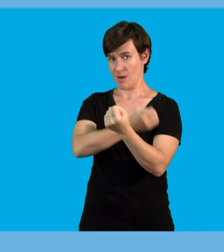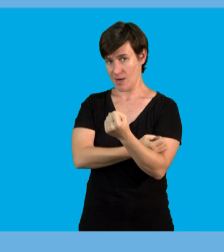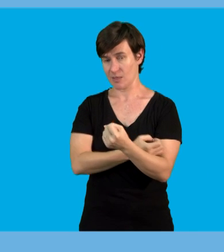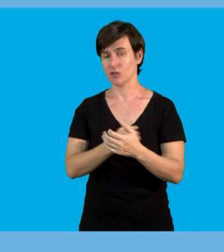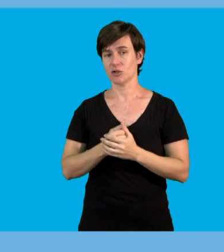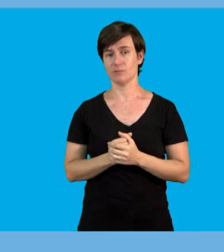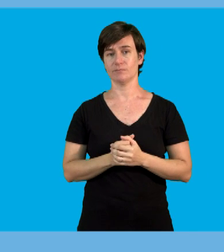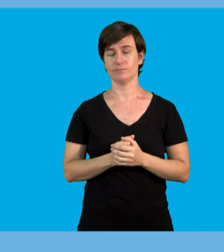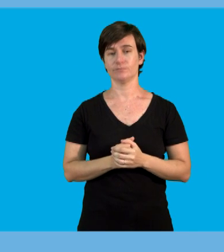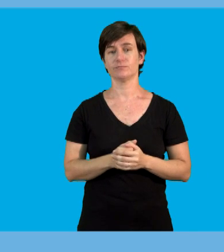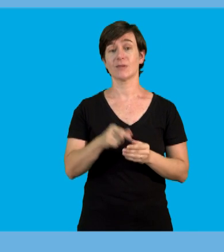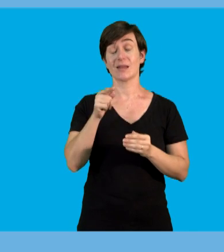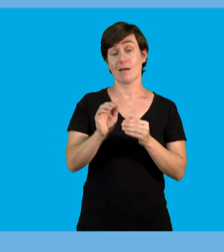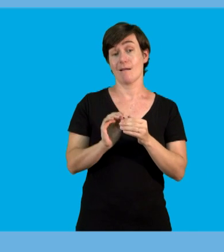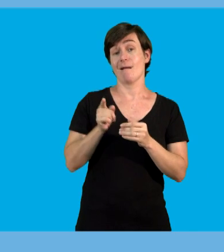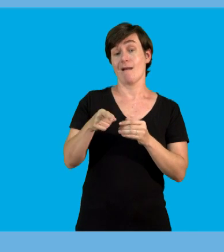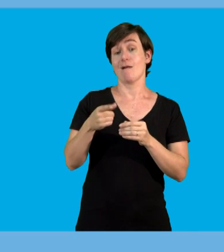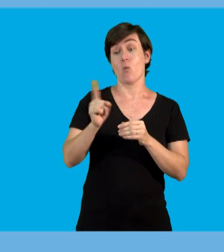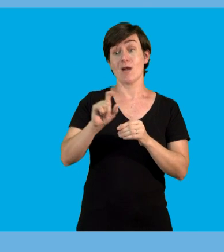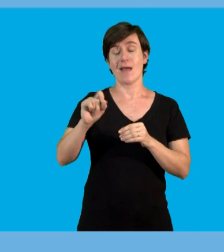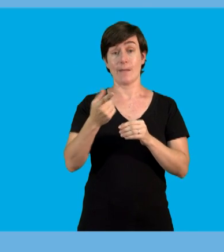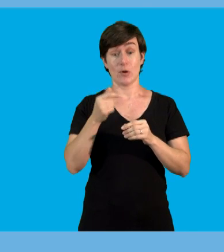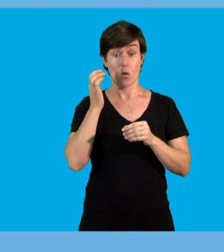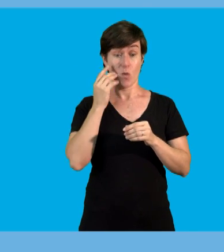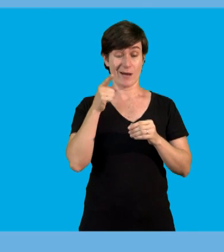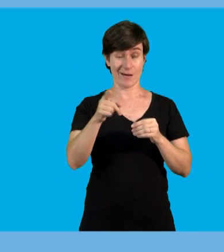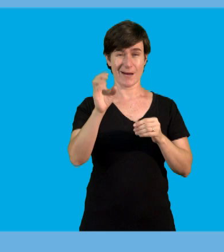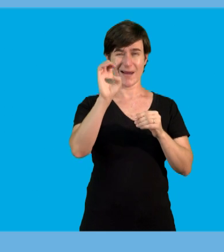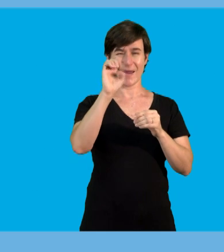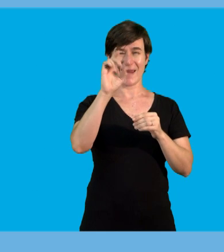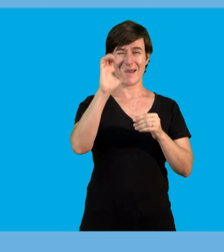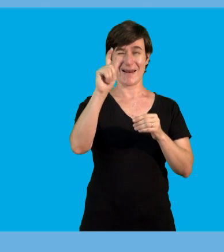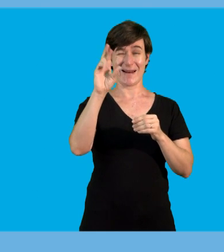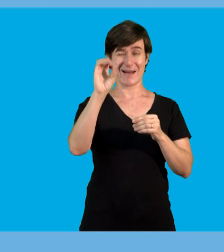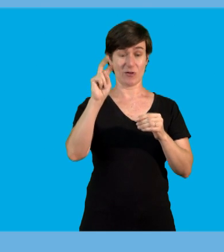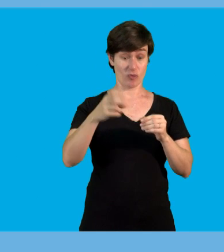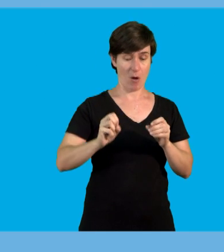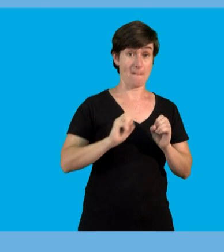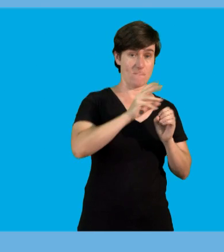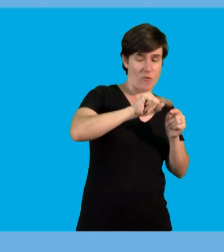energy, what is happening outside the cell as the electrons are moving from one point to the other.